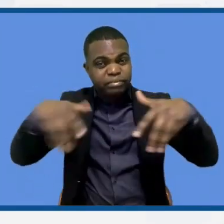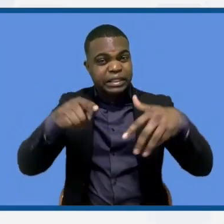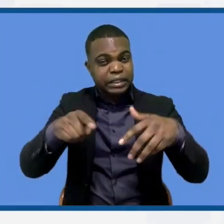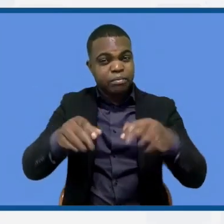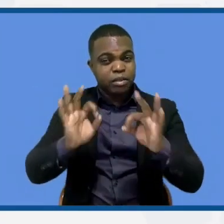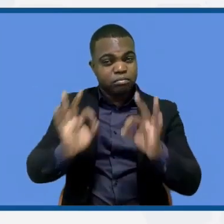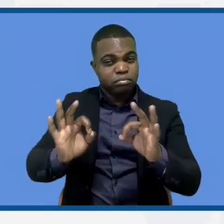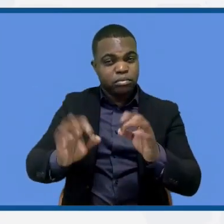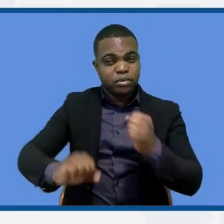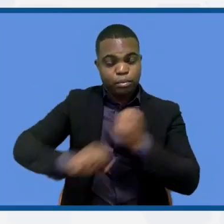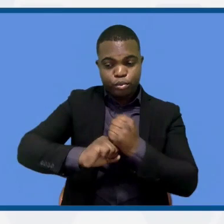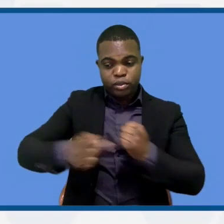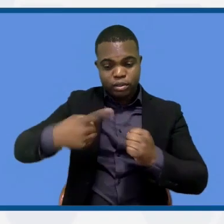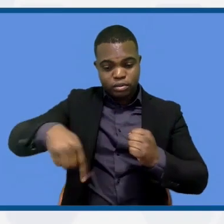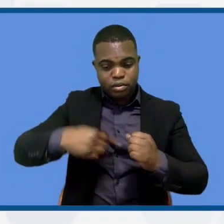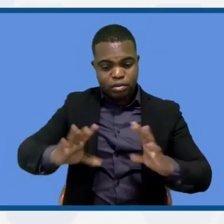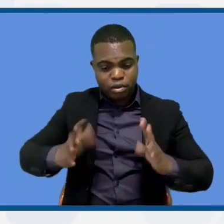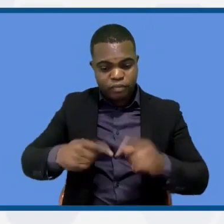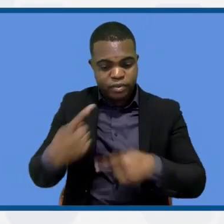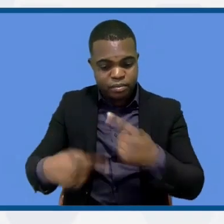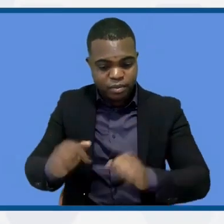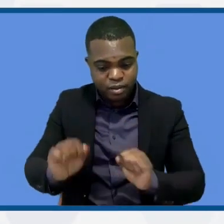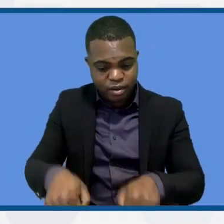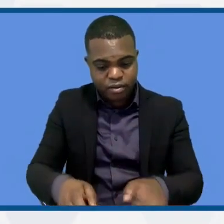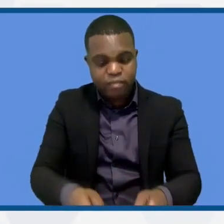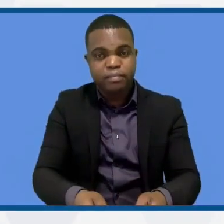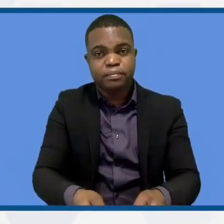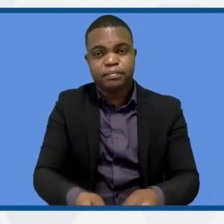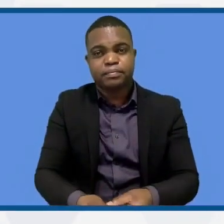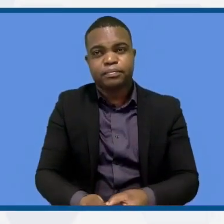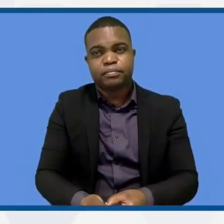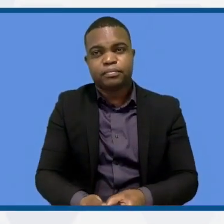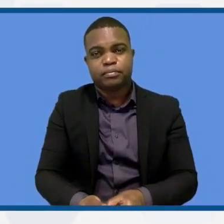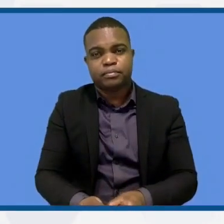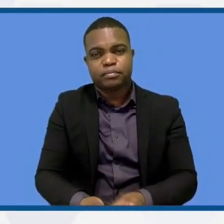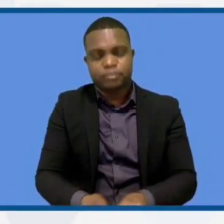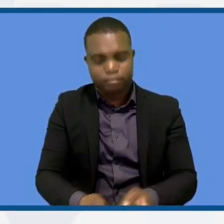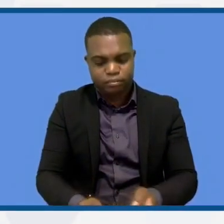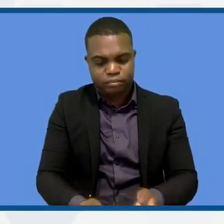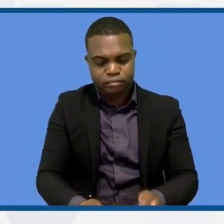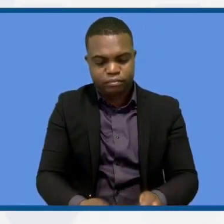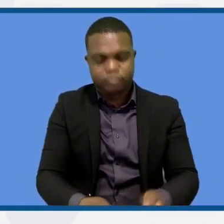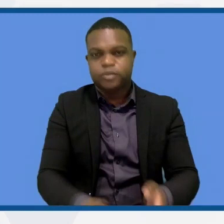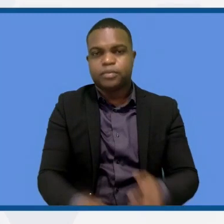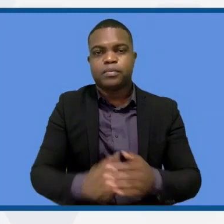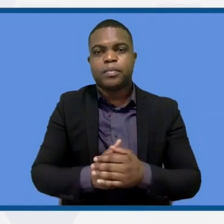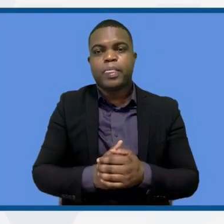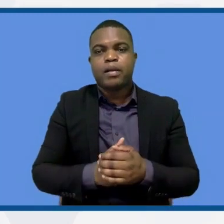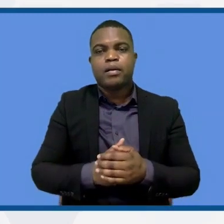ability to be resilient to the shocks, to the stresses that we're experiencing and that we know are only